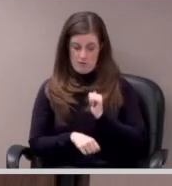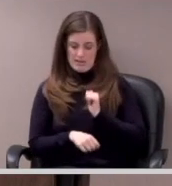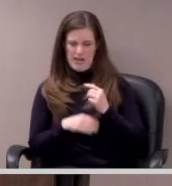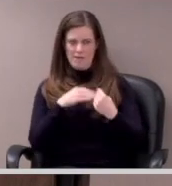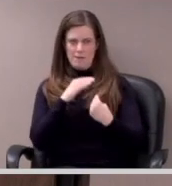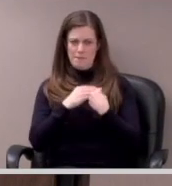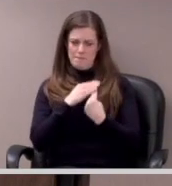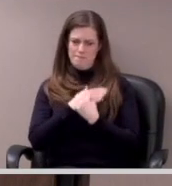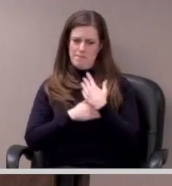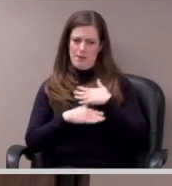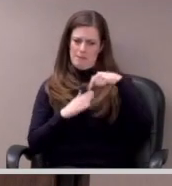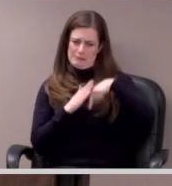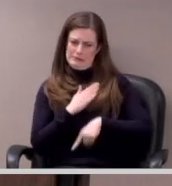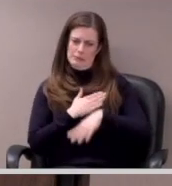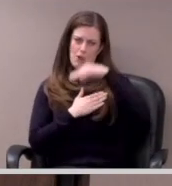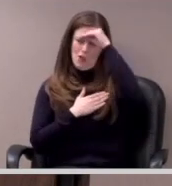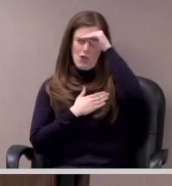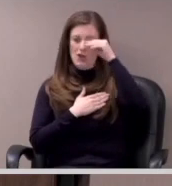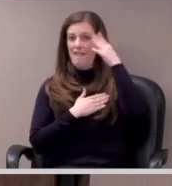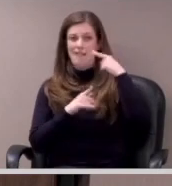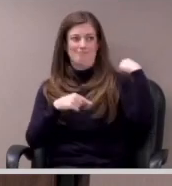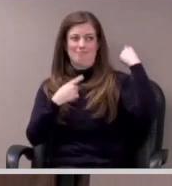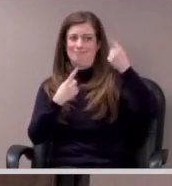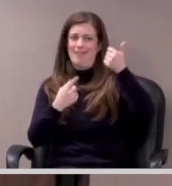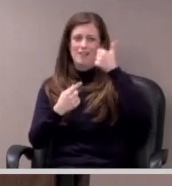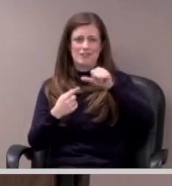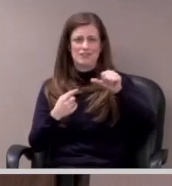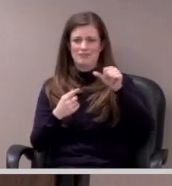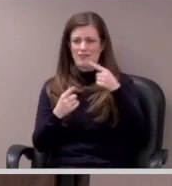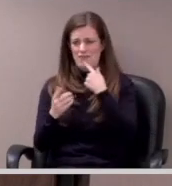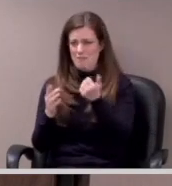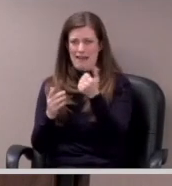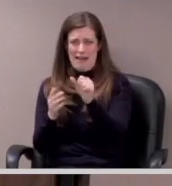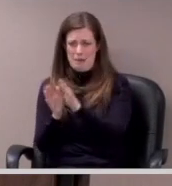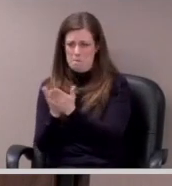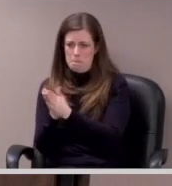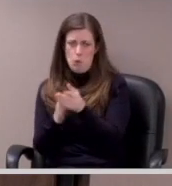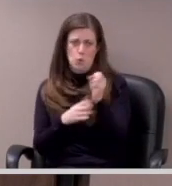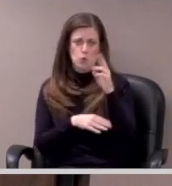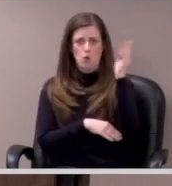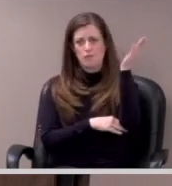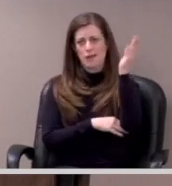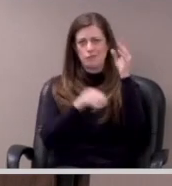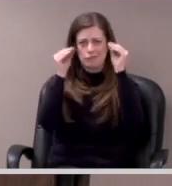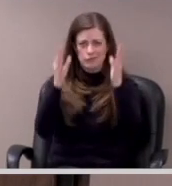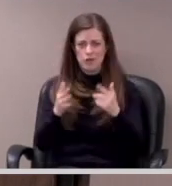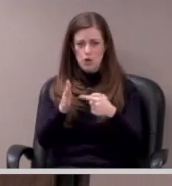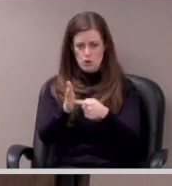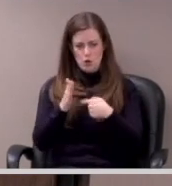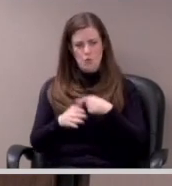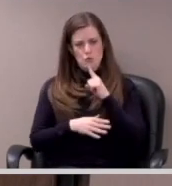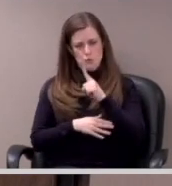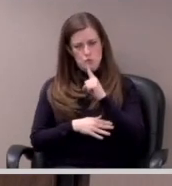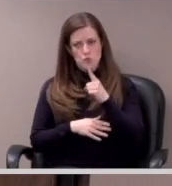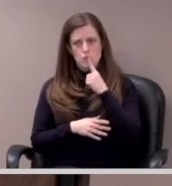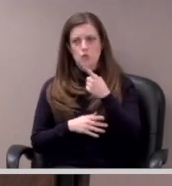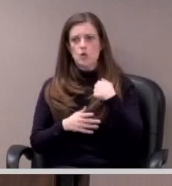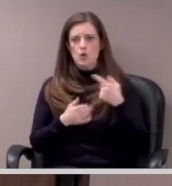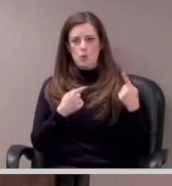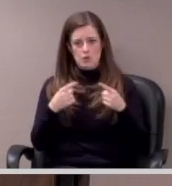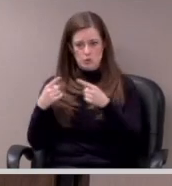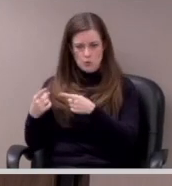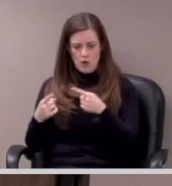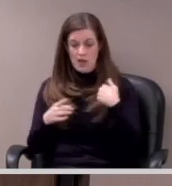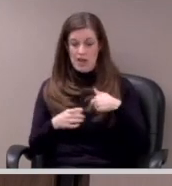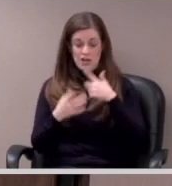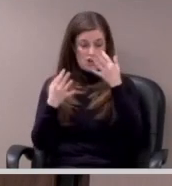deeper learning experience than I have ever received from textbooks or lectures from teachers. It showed me truly what unmerciful and unfair